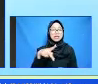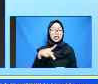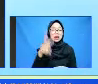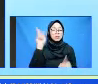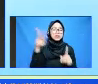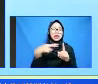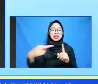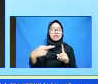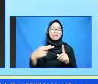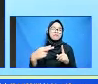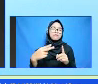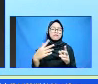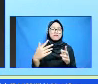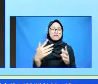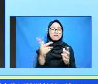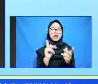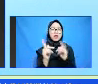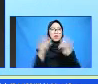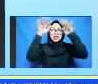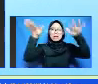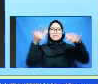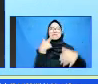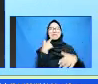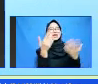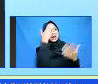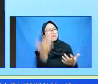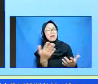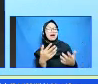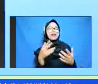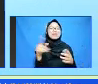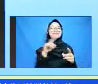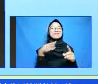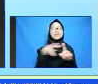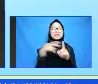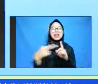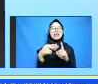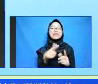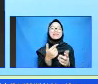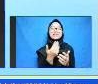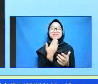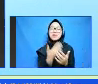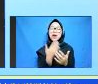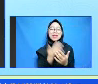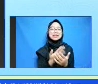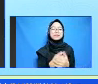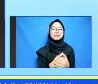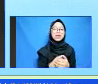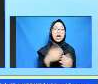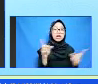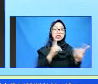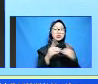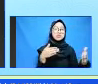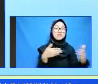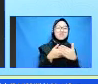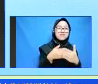There's of course lots to say about that, but this really gives everything in a nutshell. So thanks a lot for that, and thank you to